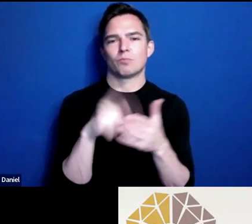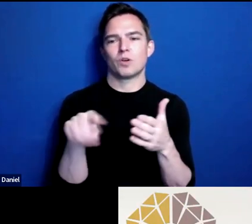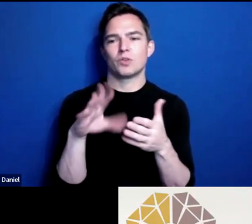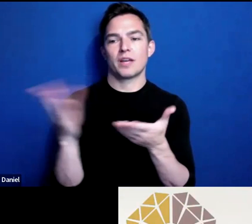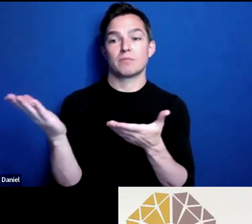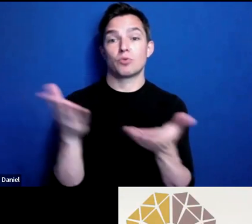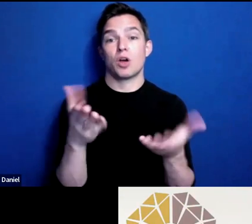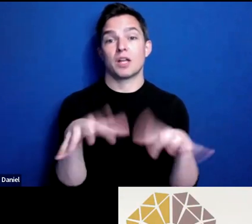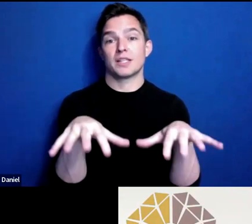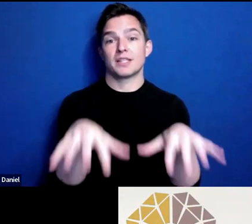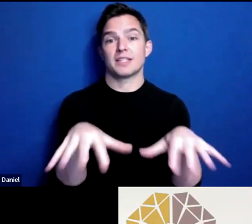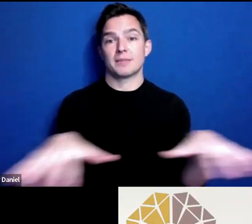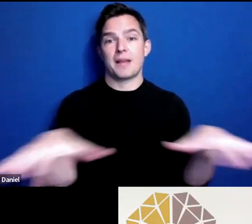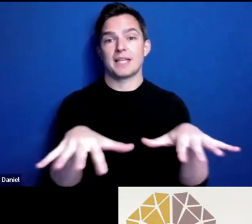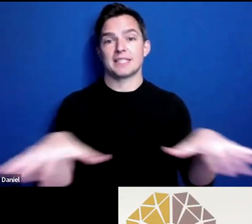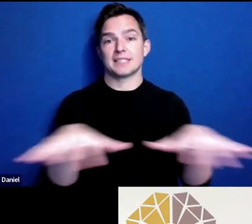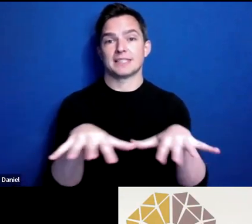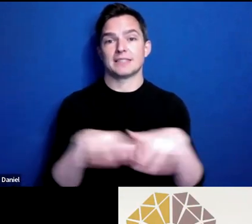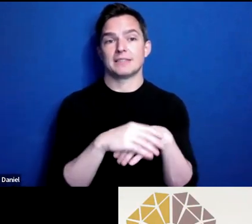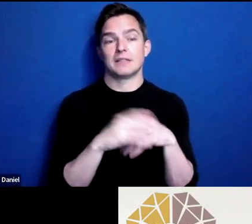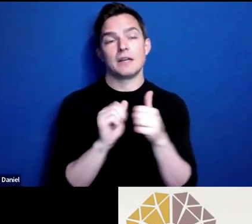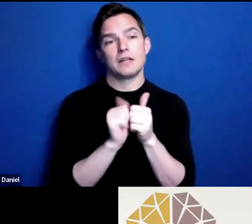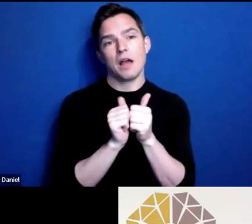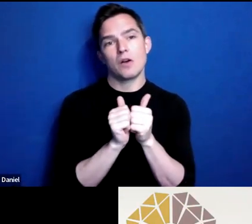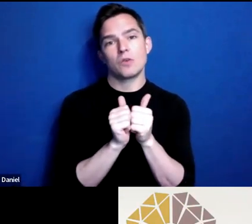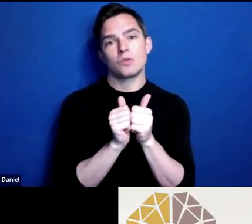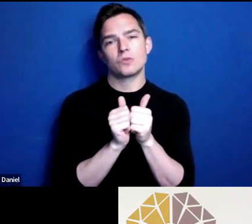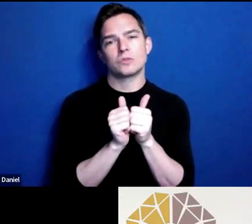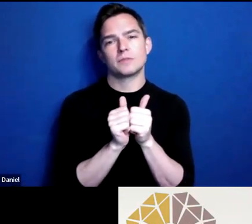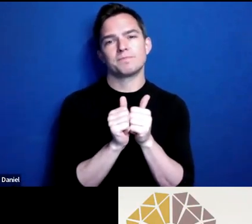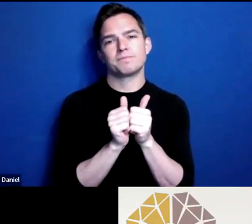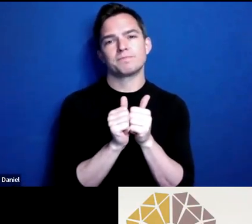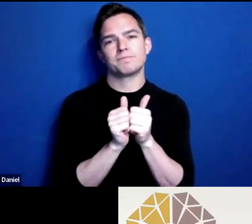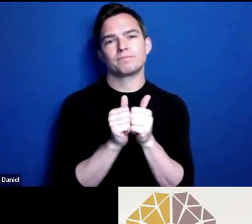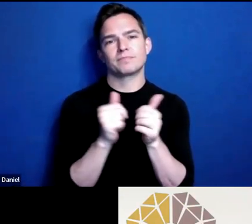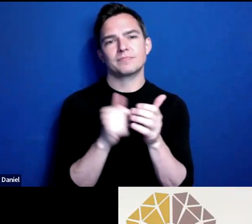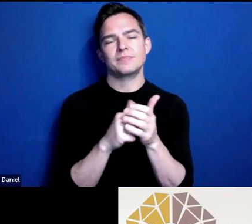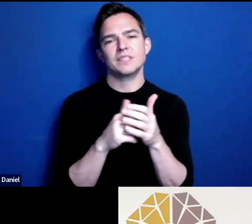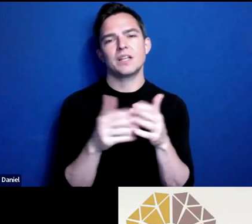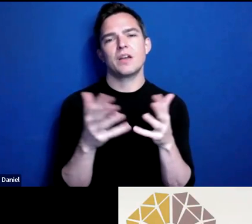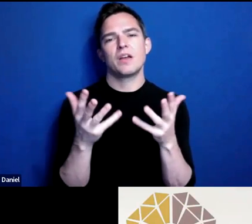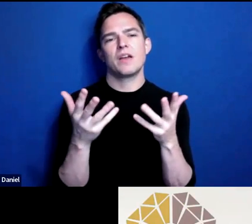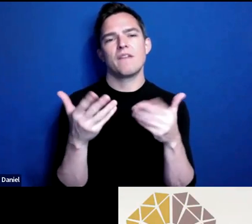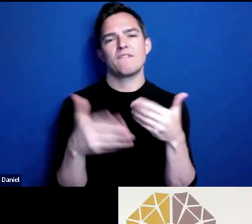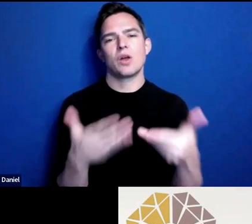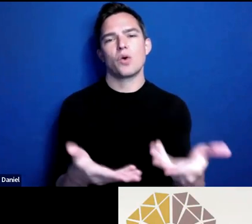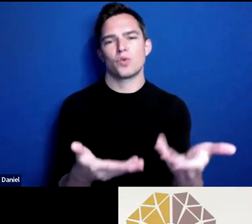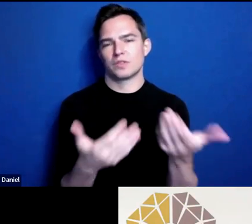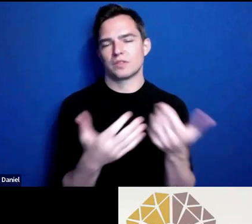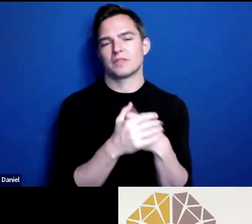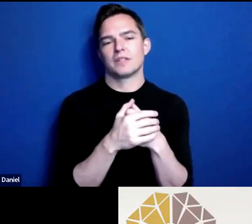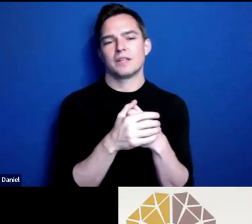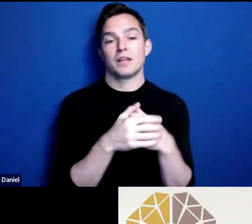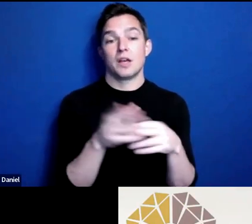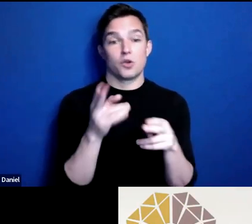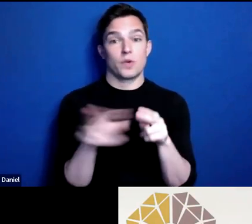brought into the space and how it flowed. Just real quick, because I